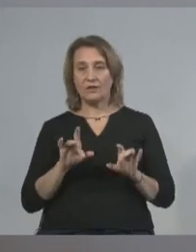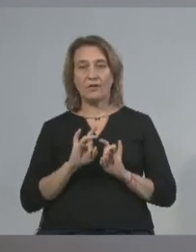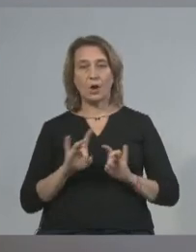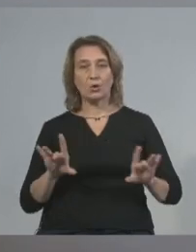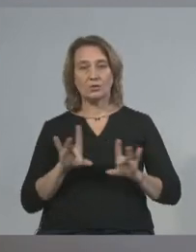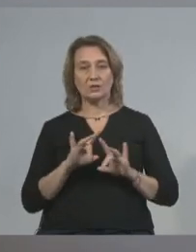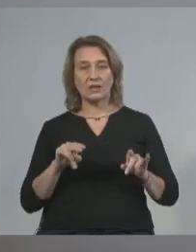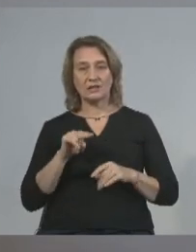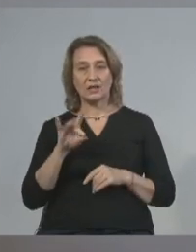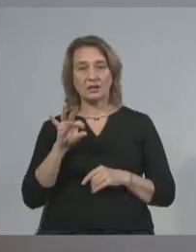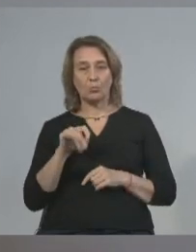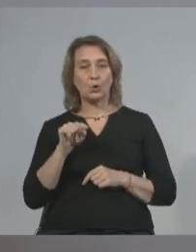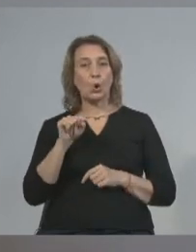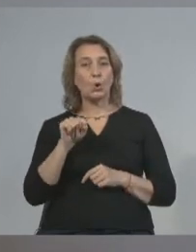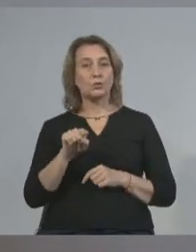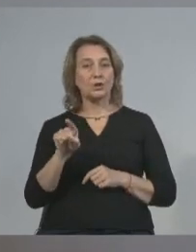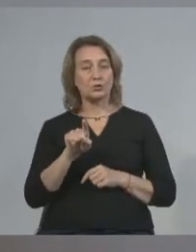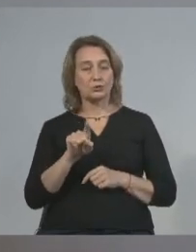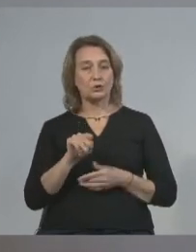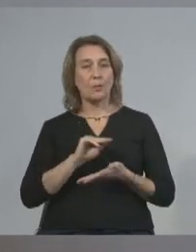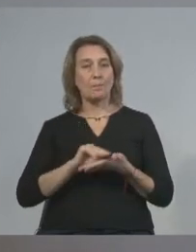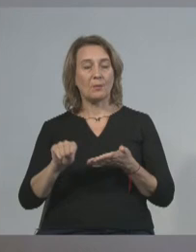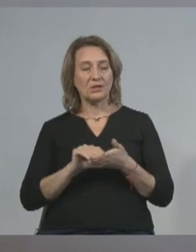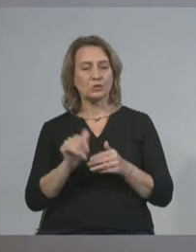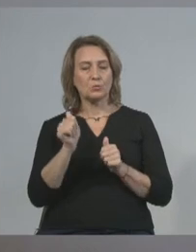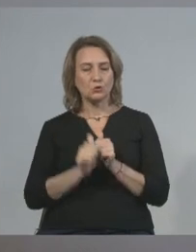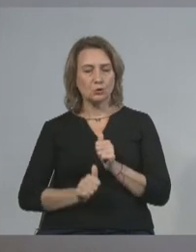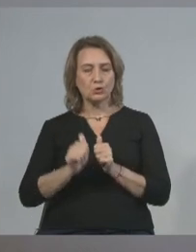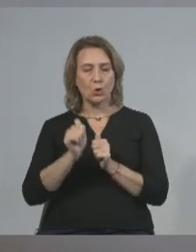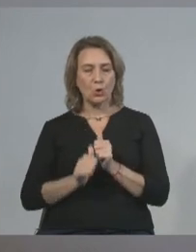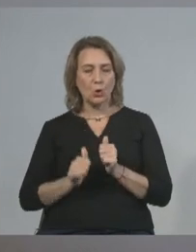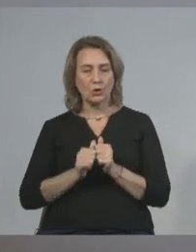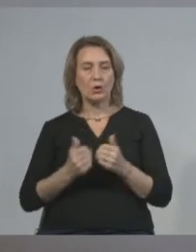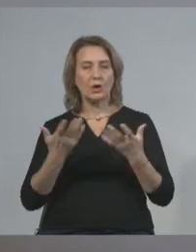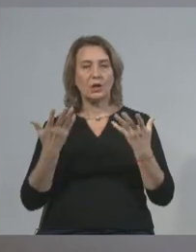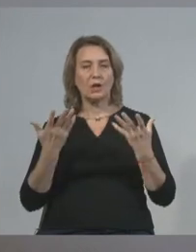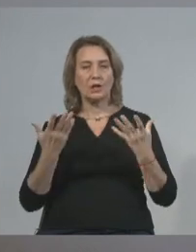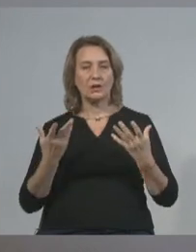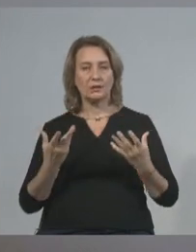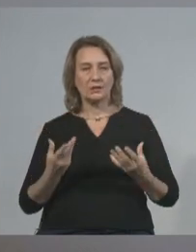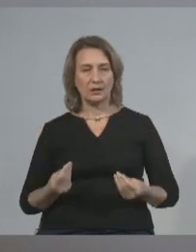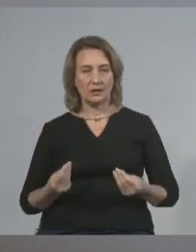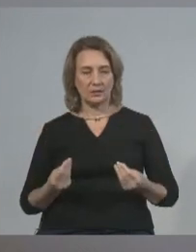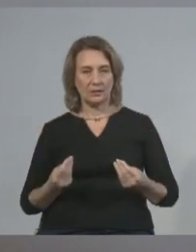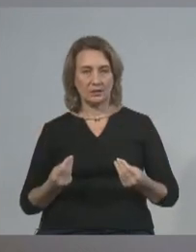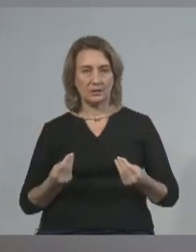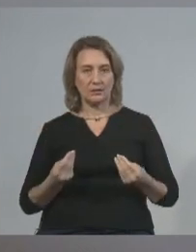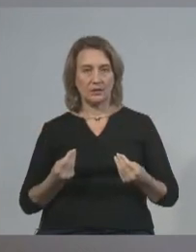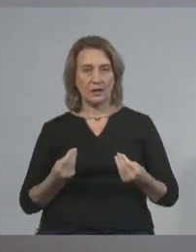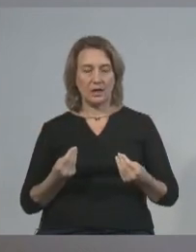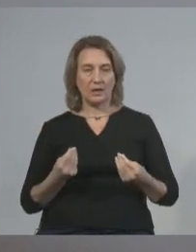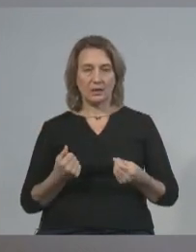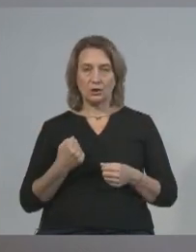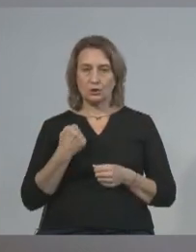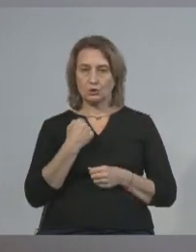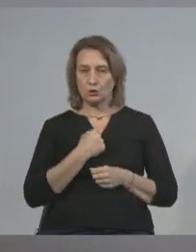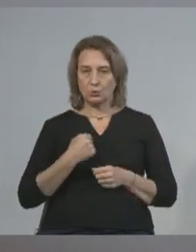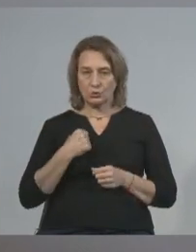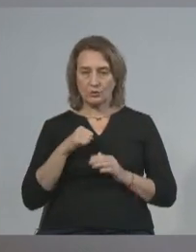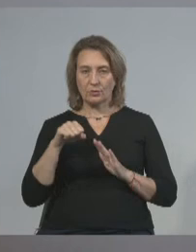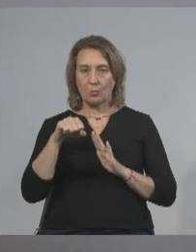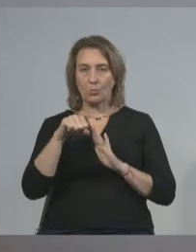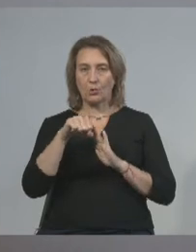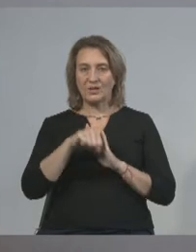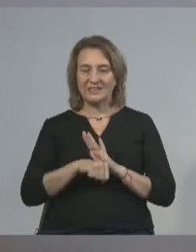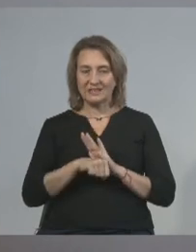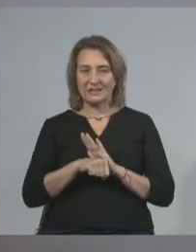gender rate violence on daily basis uh which is a positive indicator but um it's very important to understand